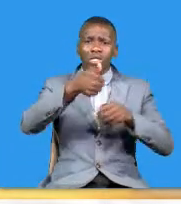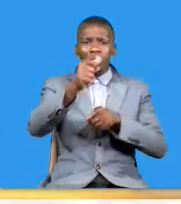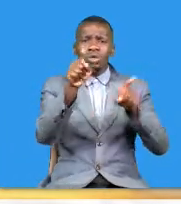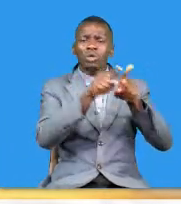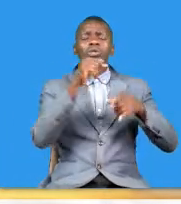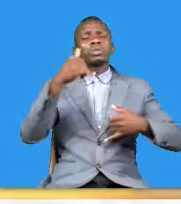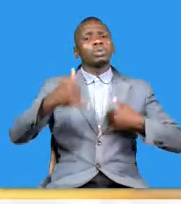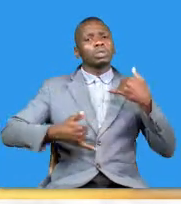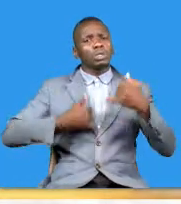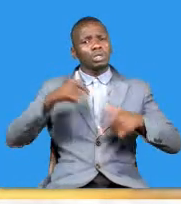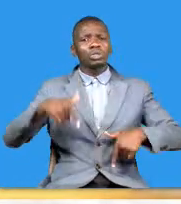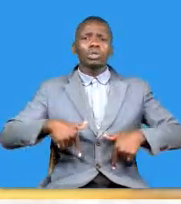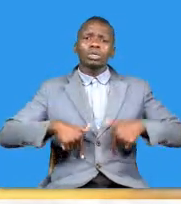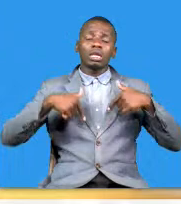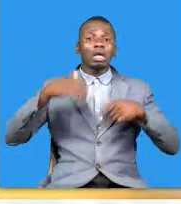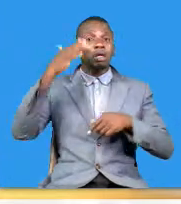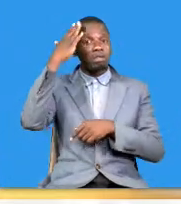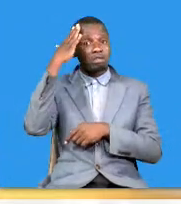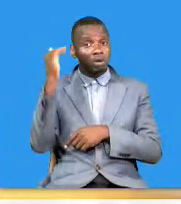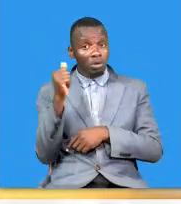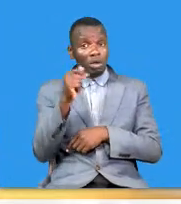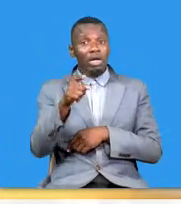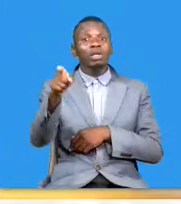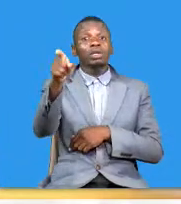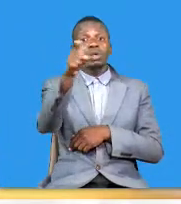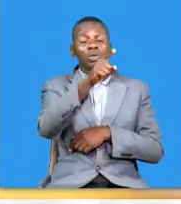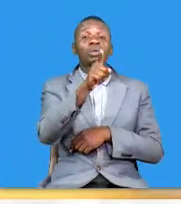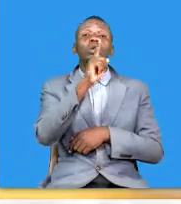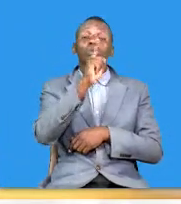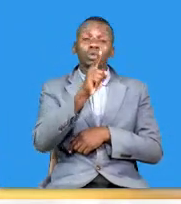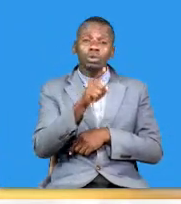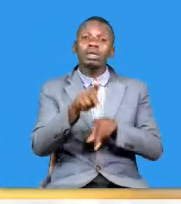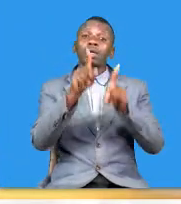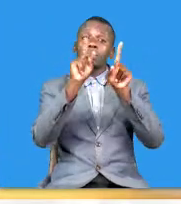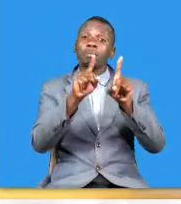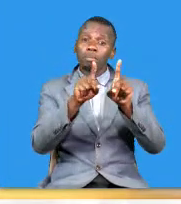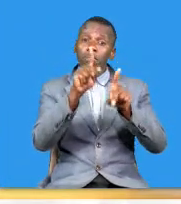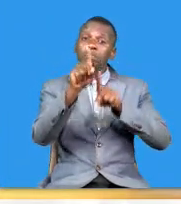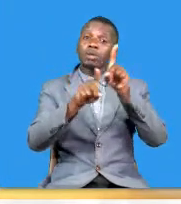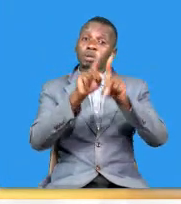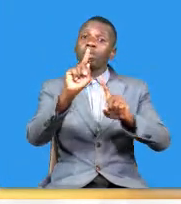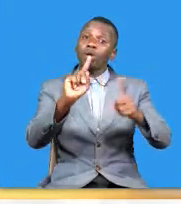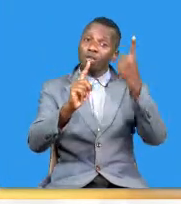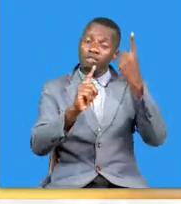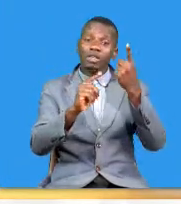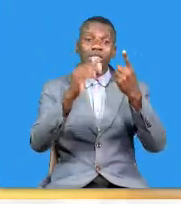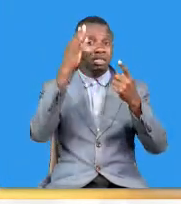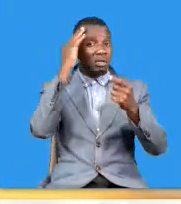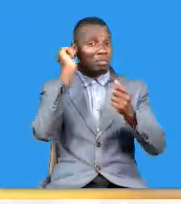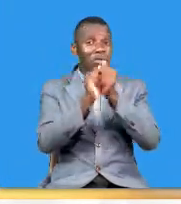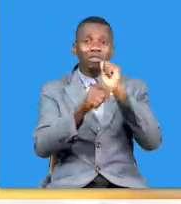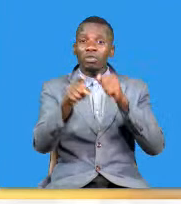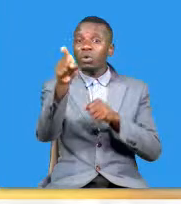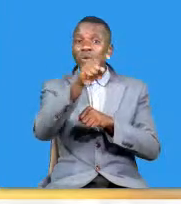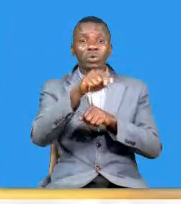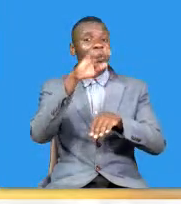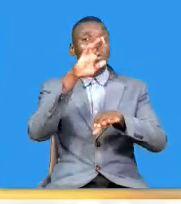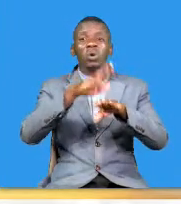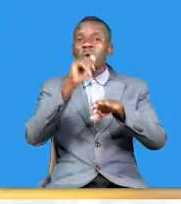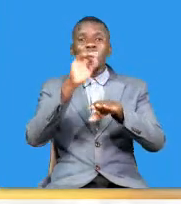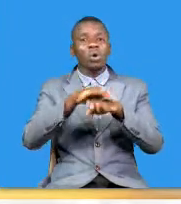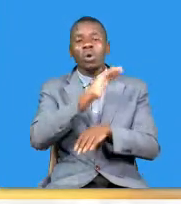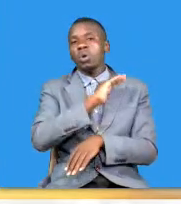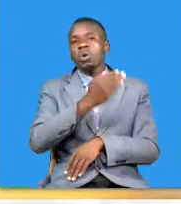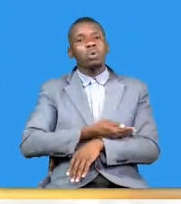it should be, because you are human beings first, before you are just considered as they are just women. They